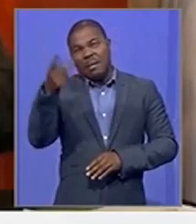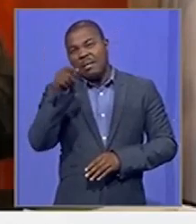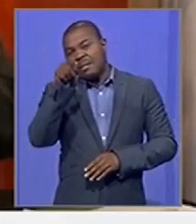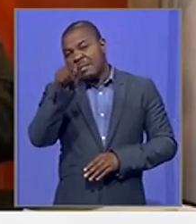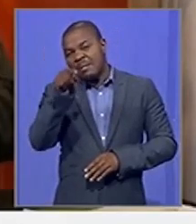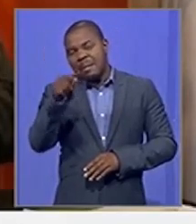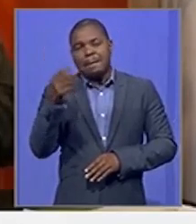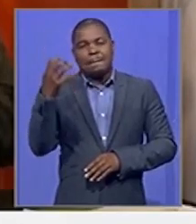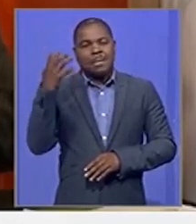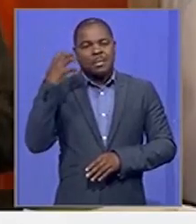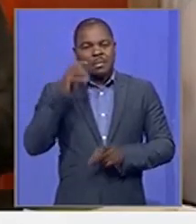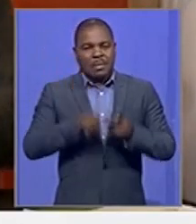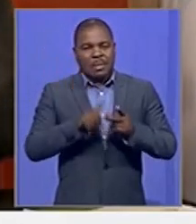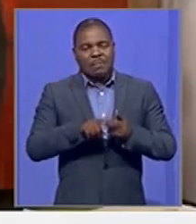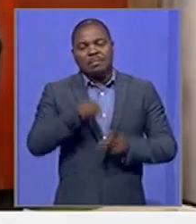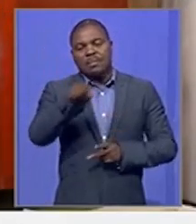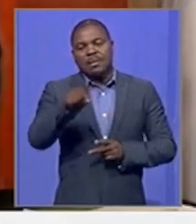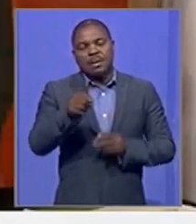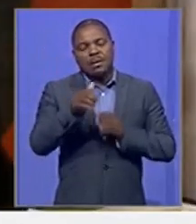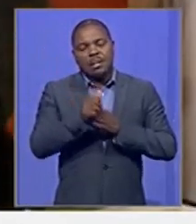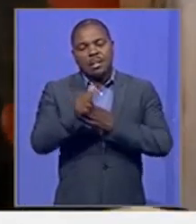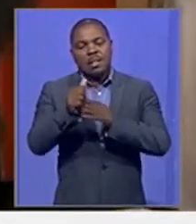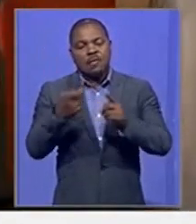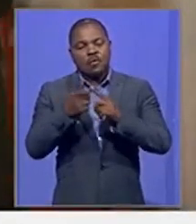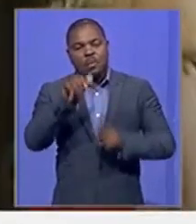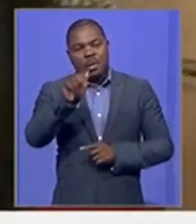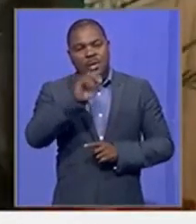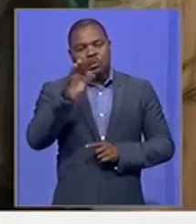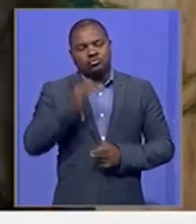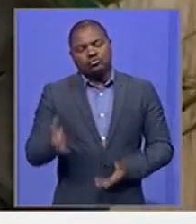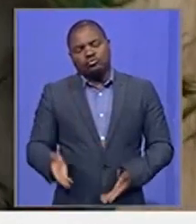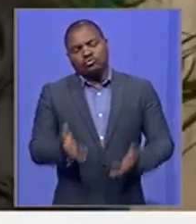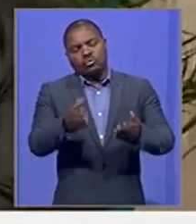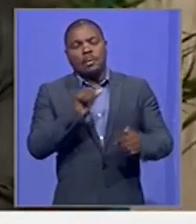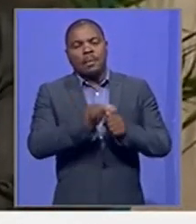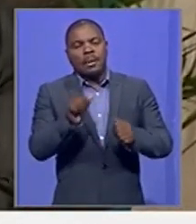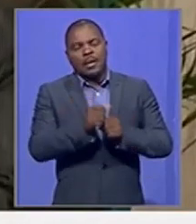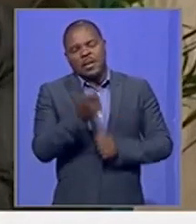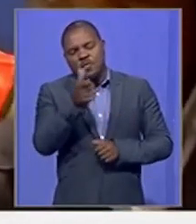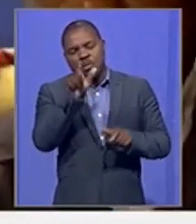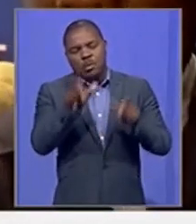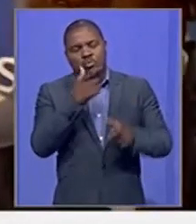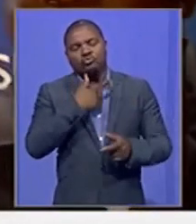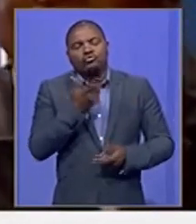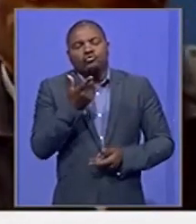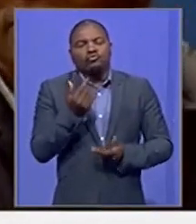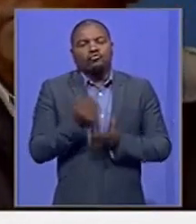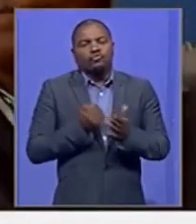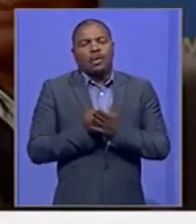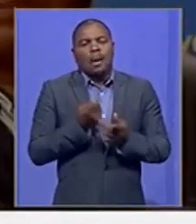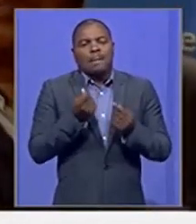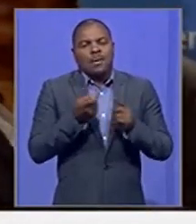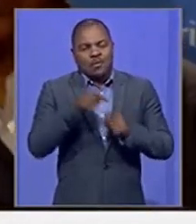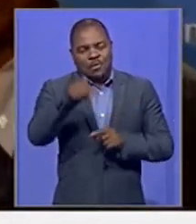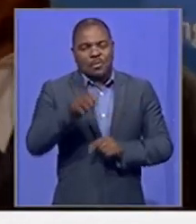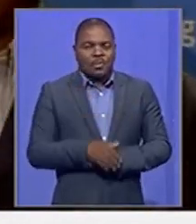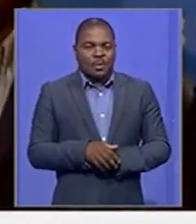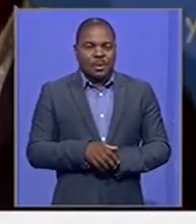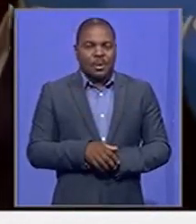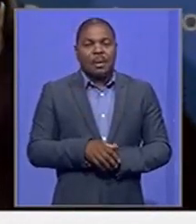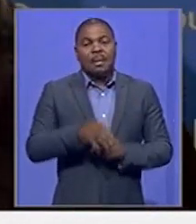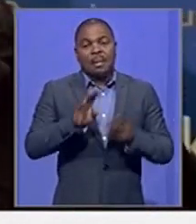le moeteledipele wa ANC a mo reetse a re letlelela batho ba le mmalwa go ja. Mafoko ao go ya ka mopresidente Cyril